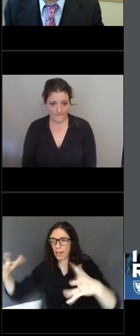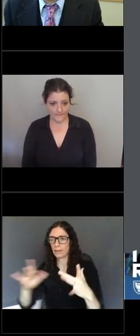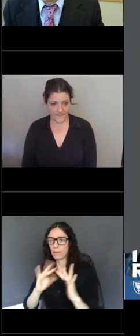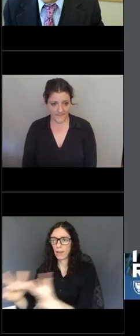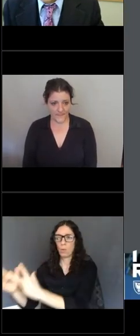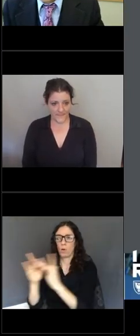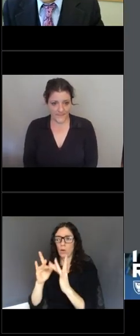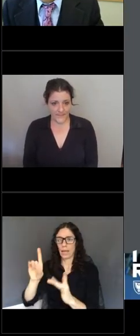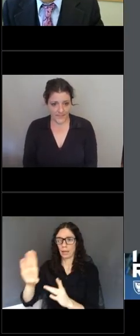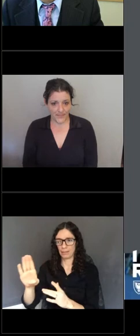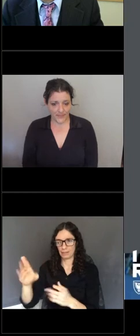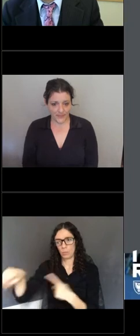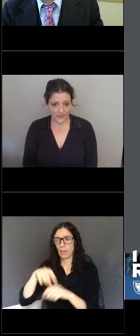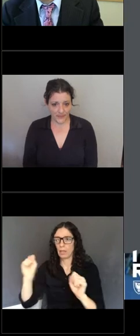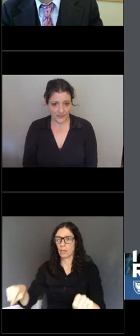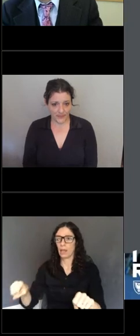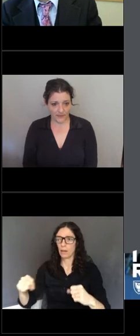from there.